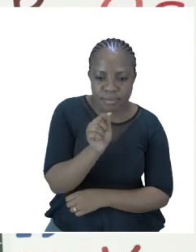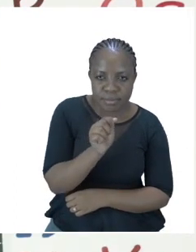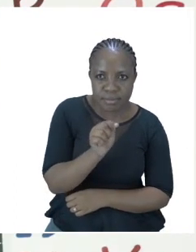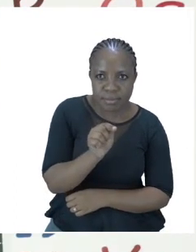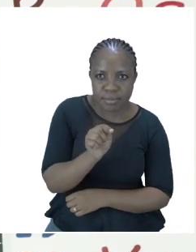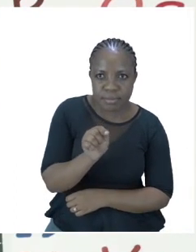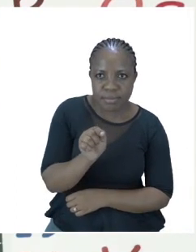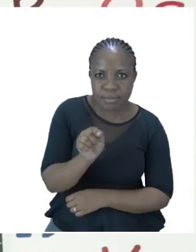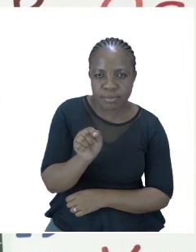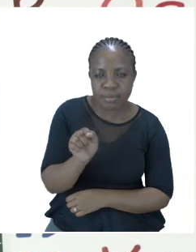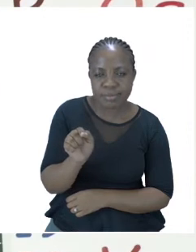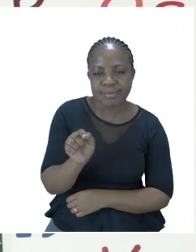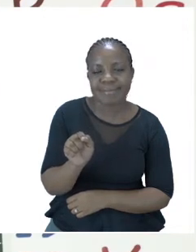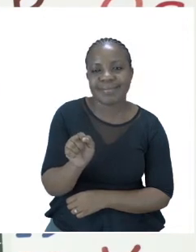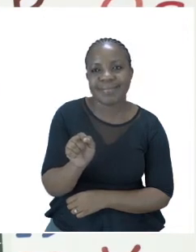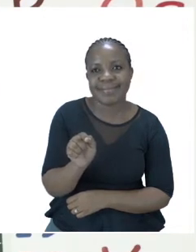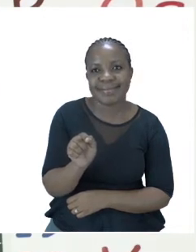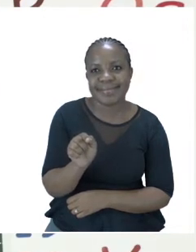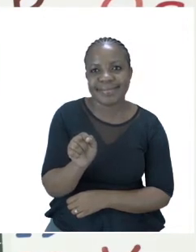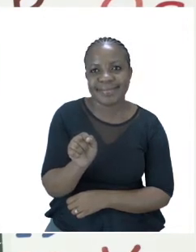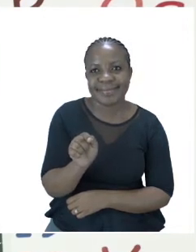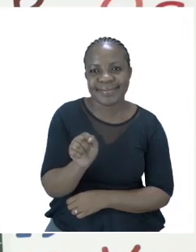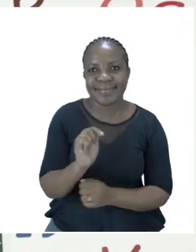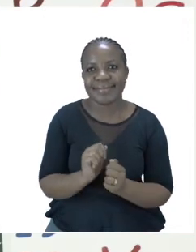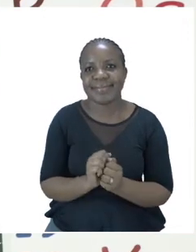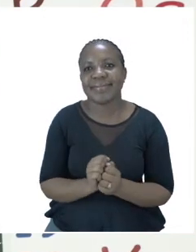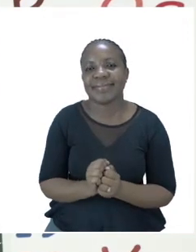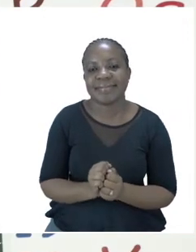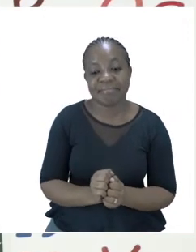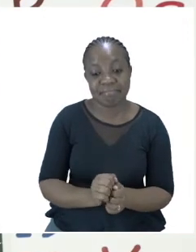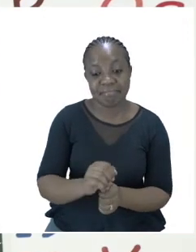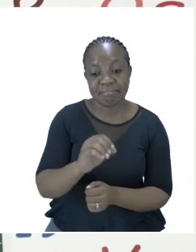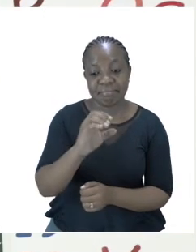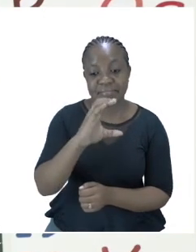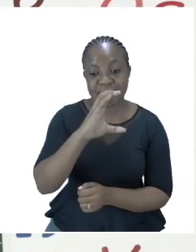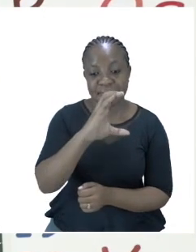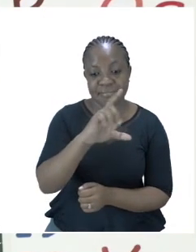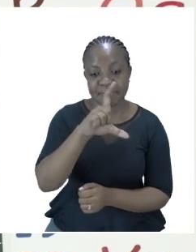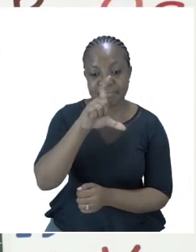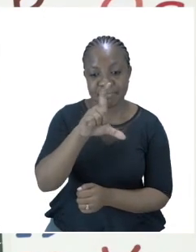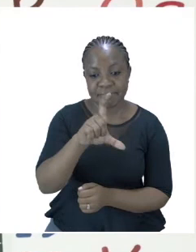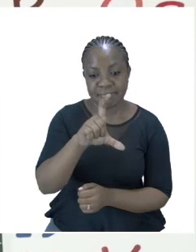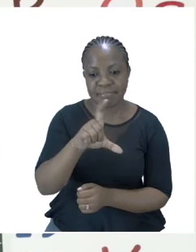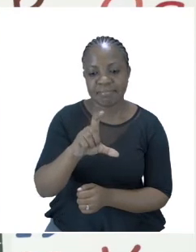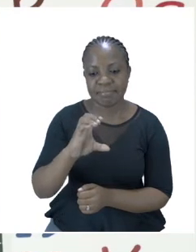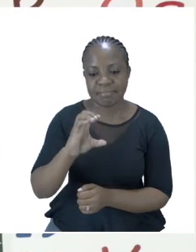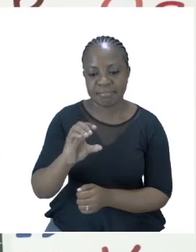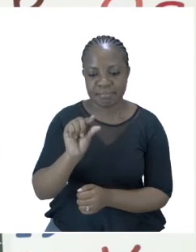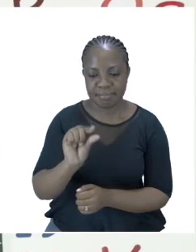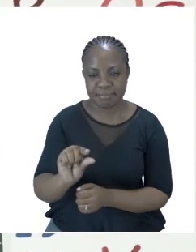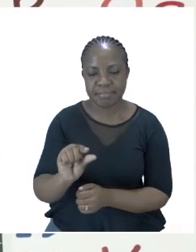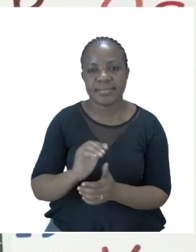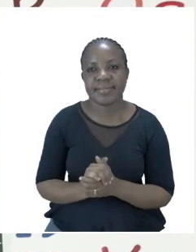round, stop. And there we have our small c. Now let's move on